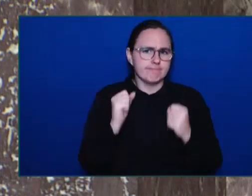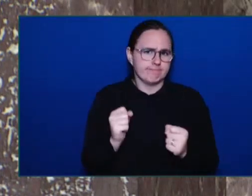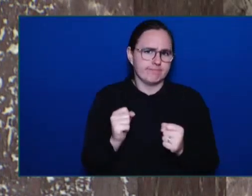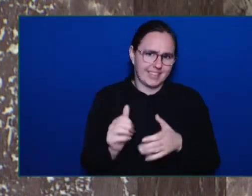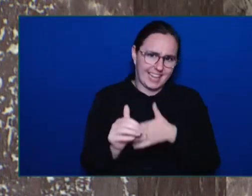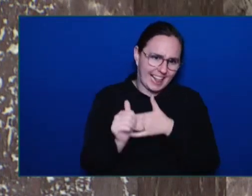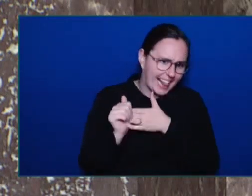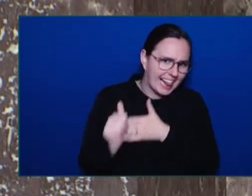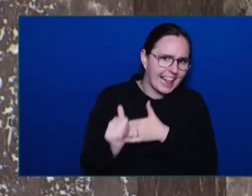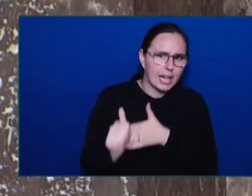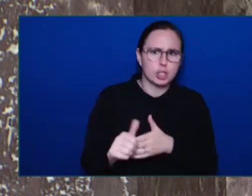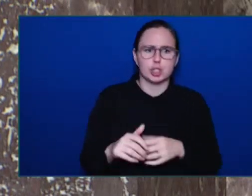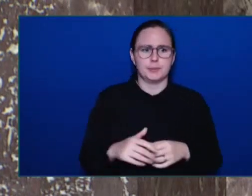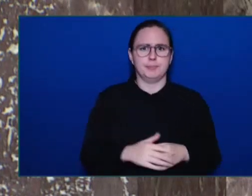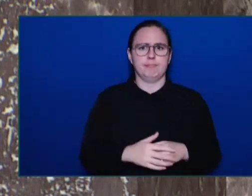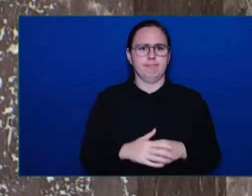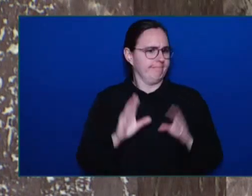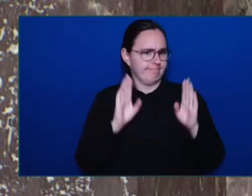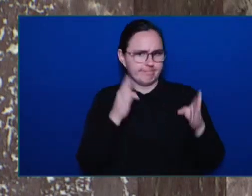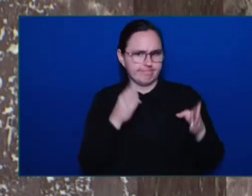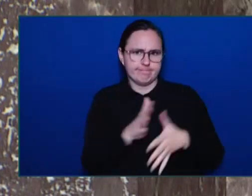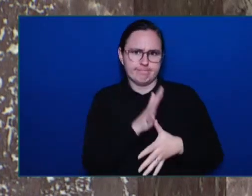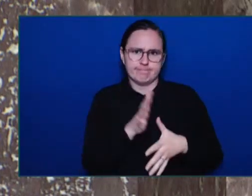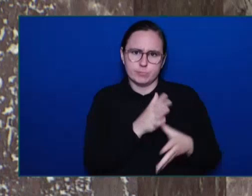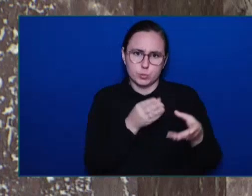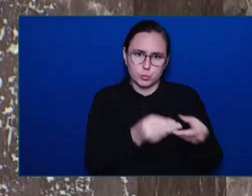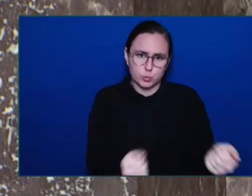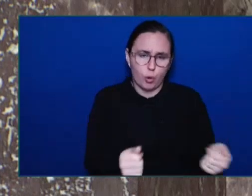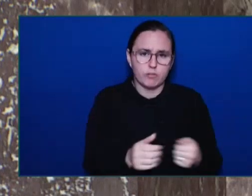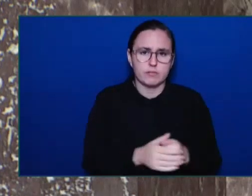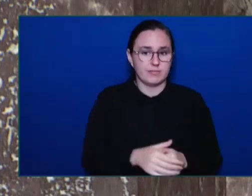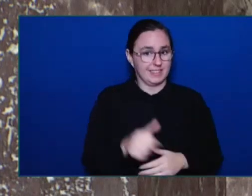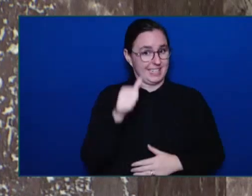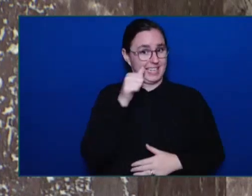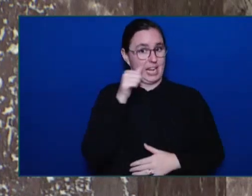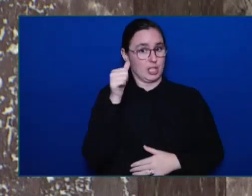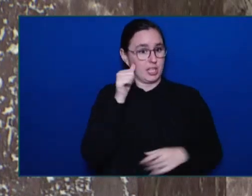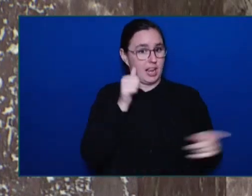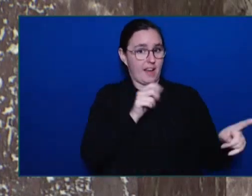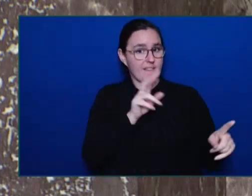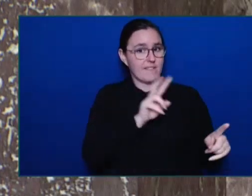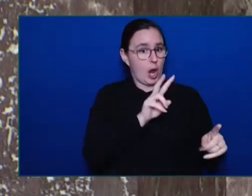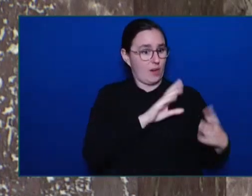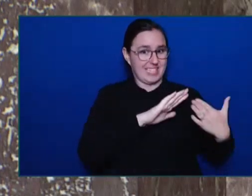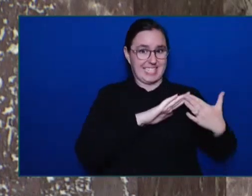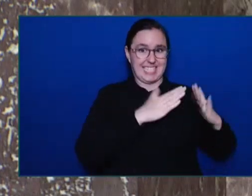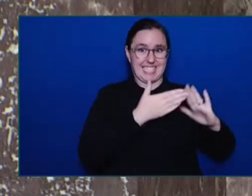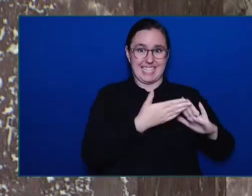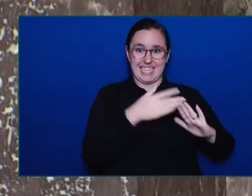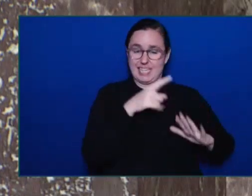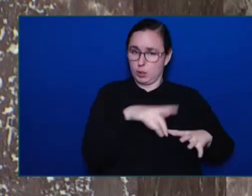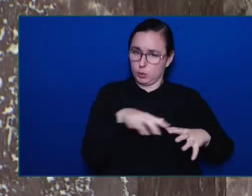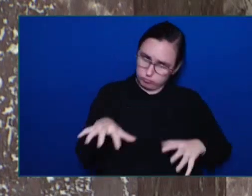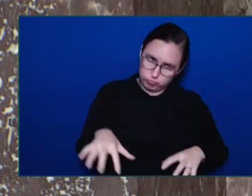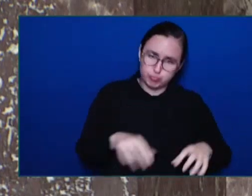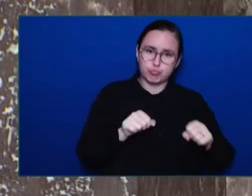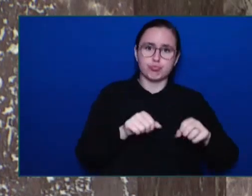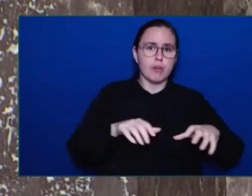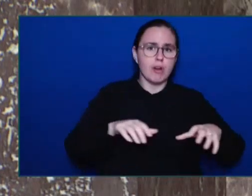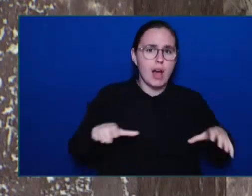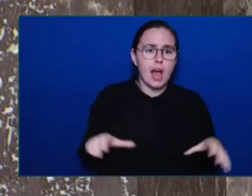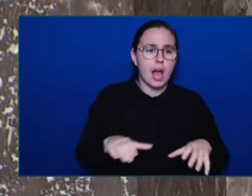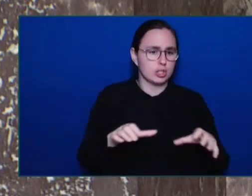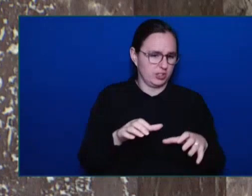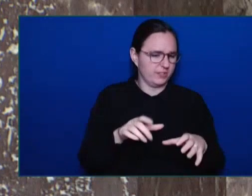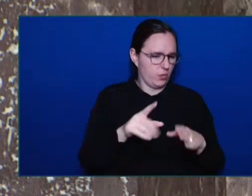took some actions on the downtown east side. Part of that, our staff on the ground worked around the clock